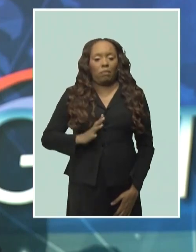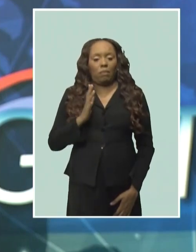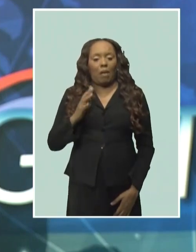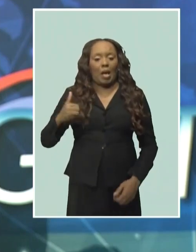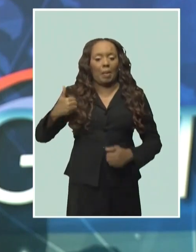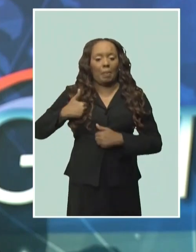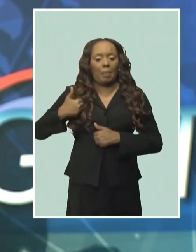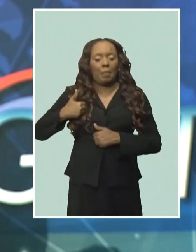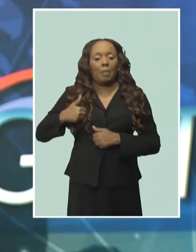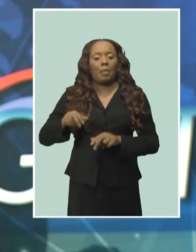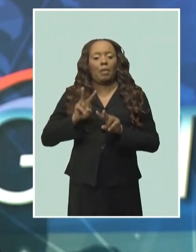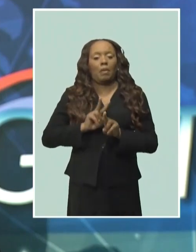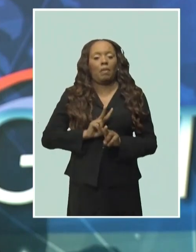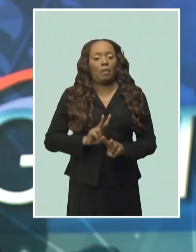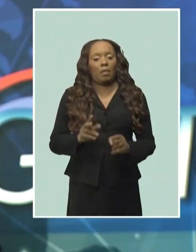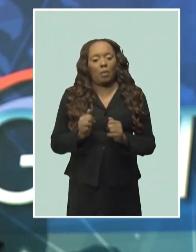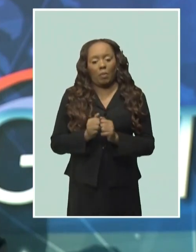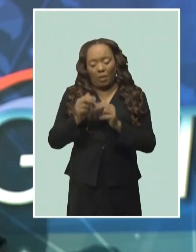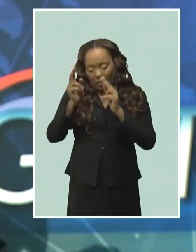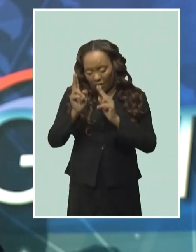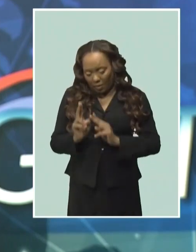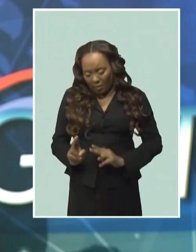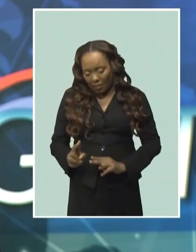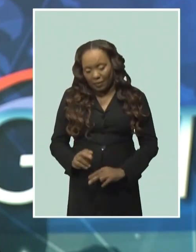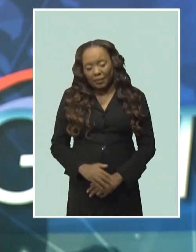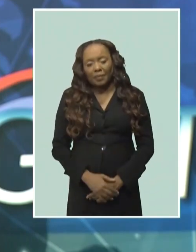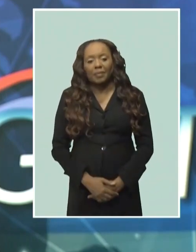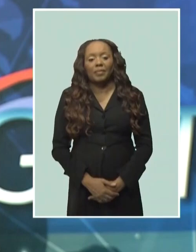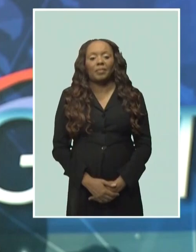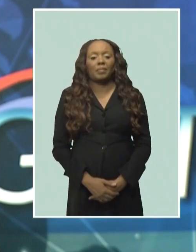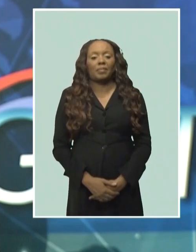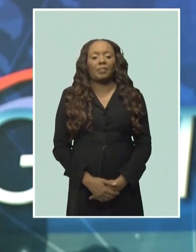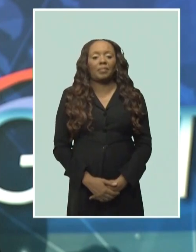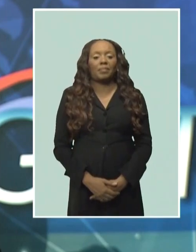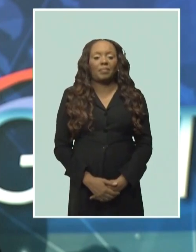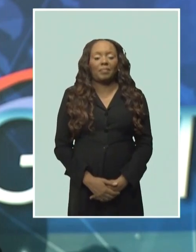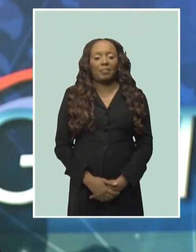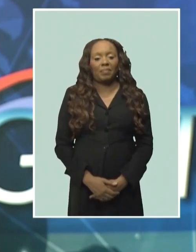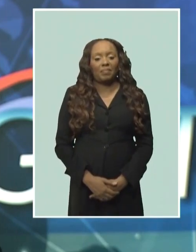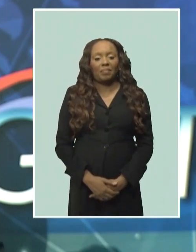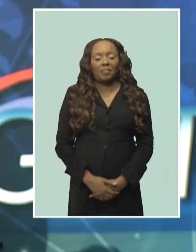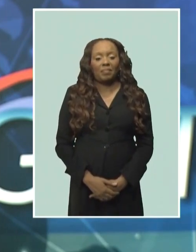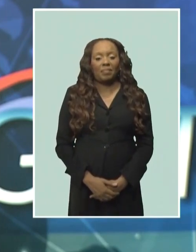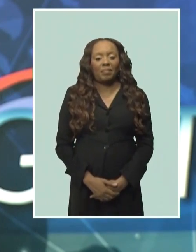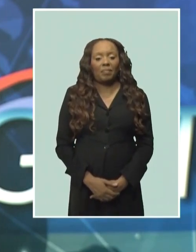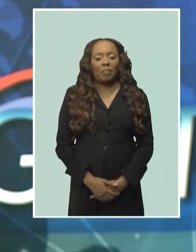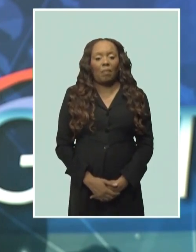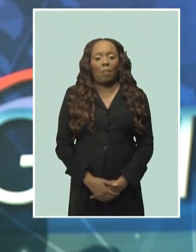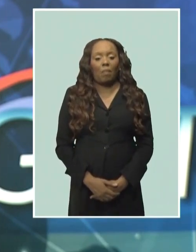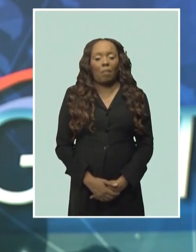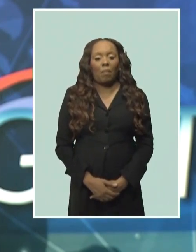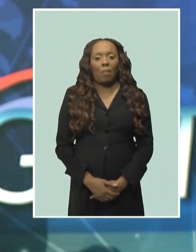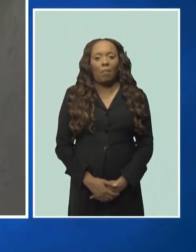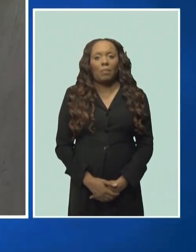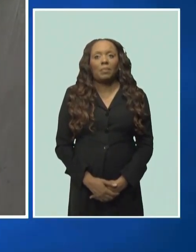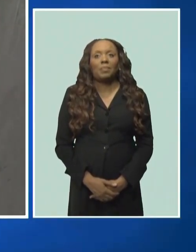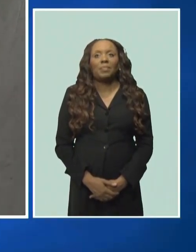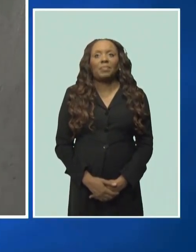today accorded an official funeral with military honors. Joshua Hinkson reports.